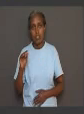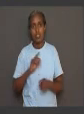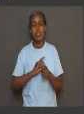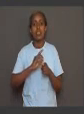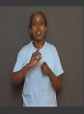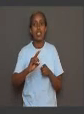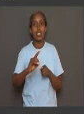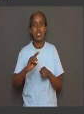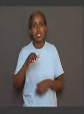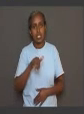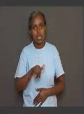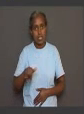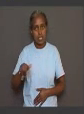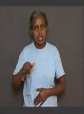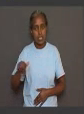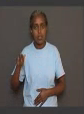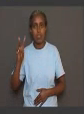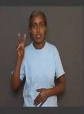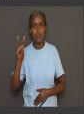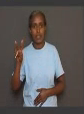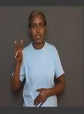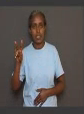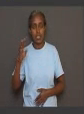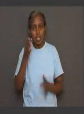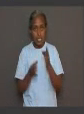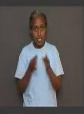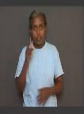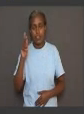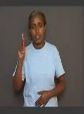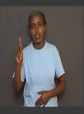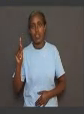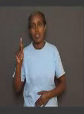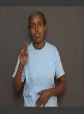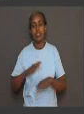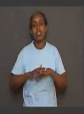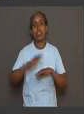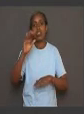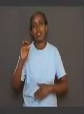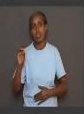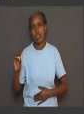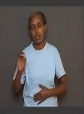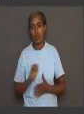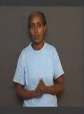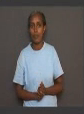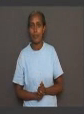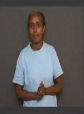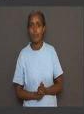direction is the same as V if K is greater than 0.